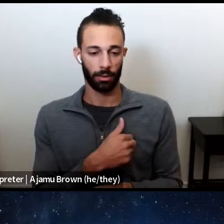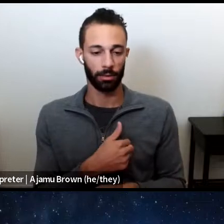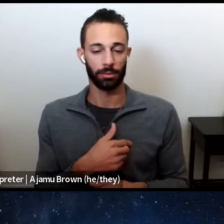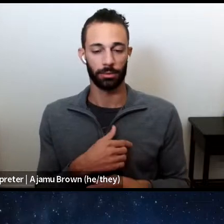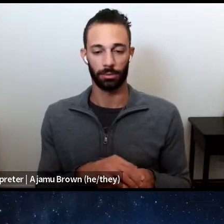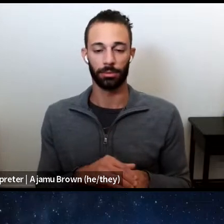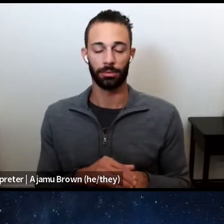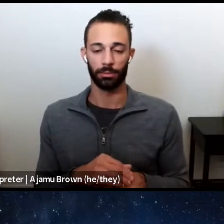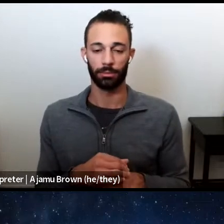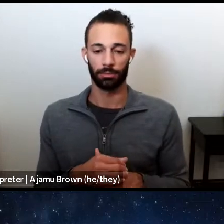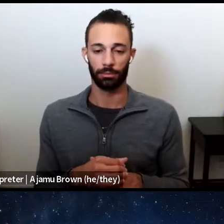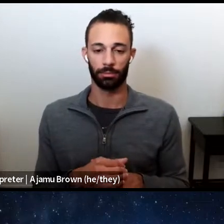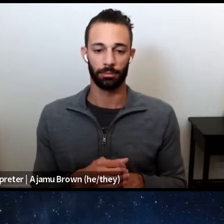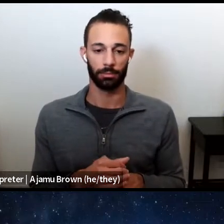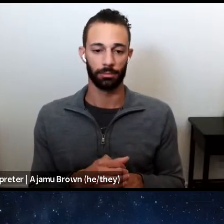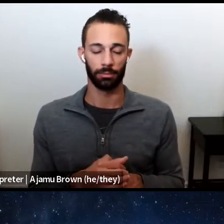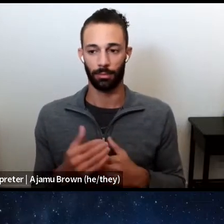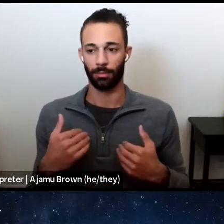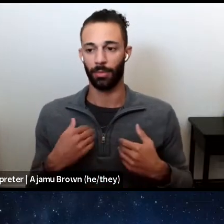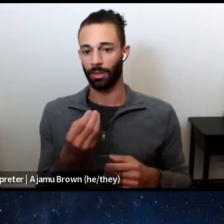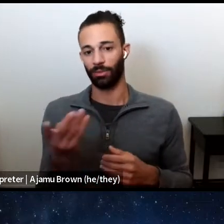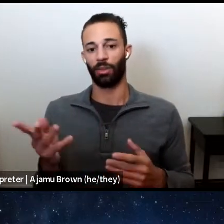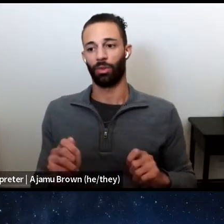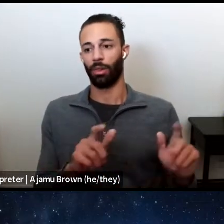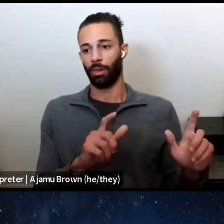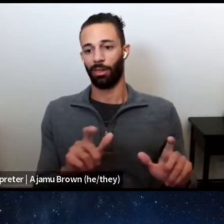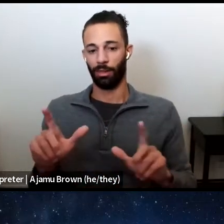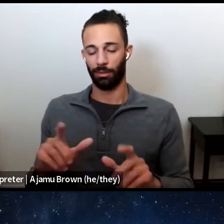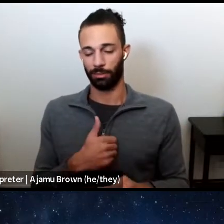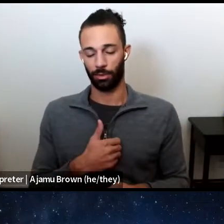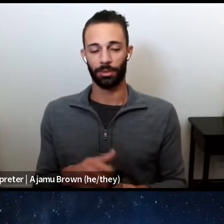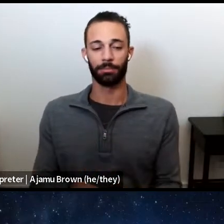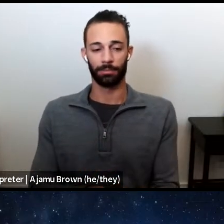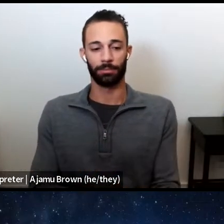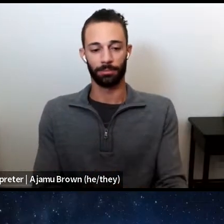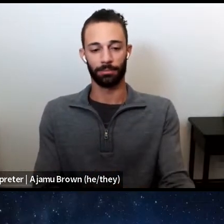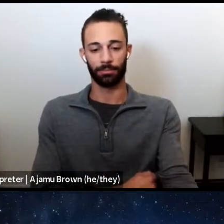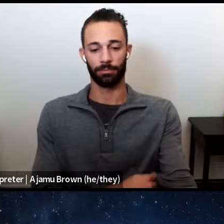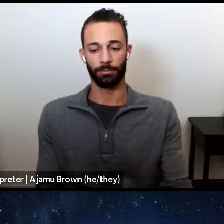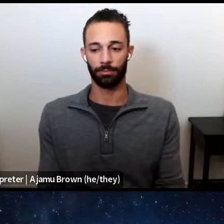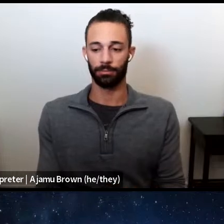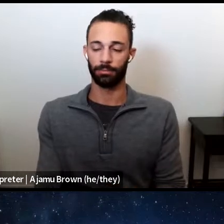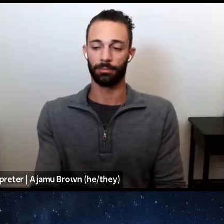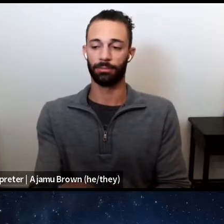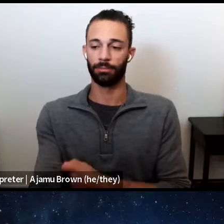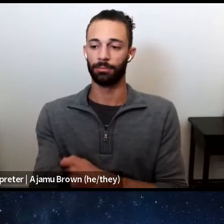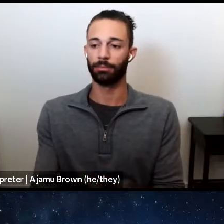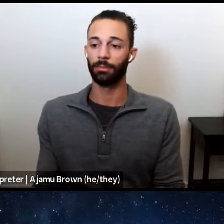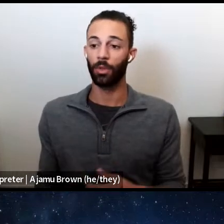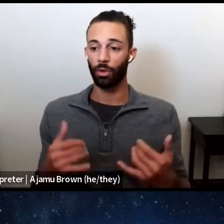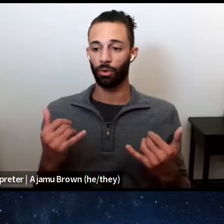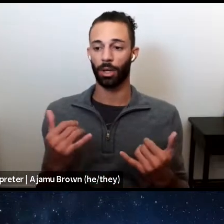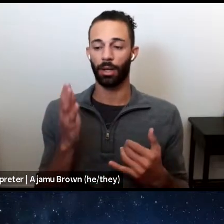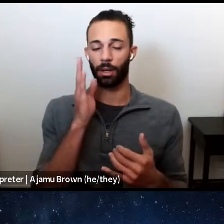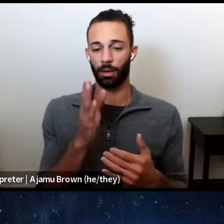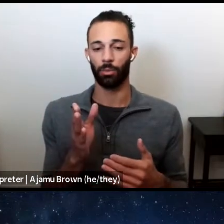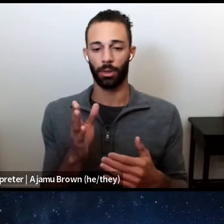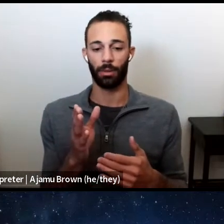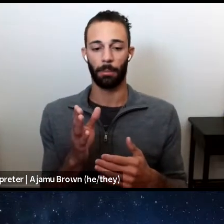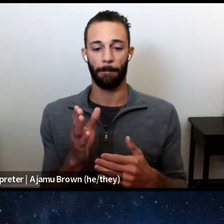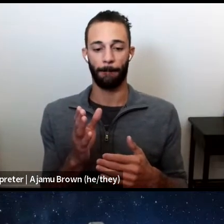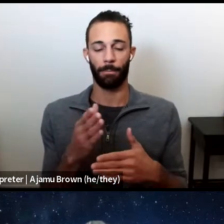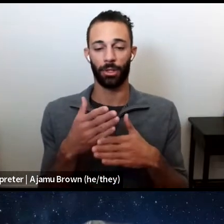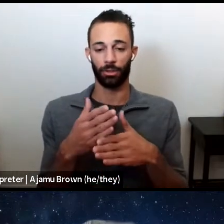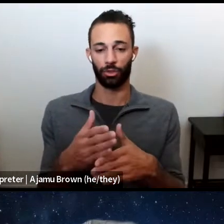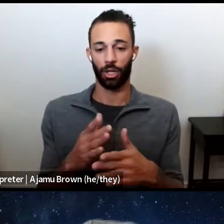sorry, I'm still struggling with several screens right now. So right now I'm going to share a link to a